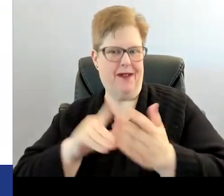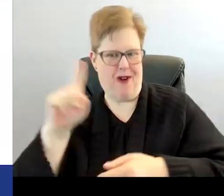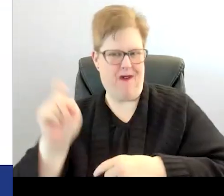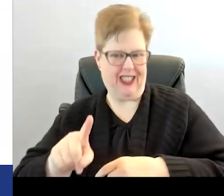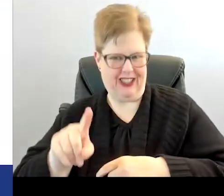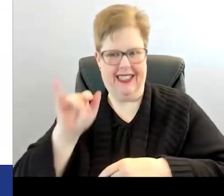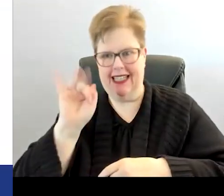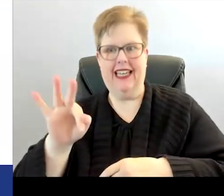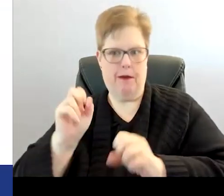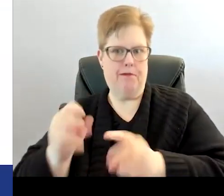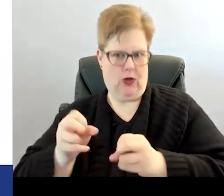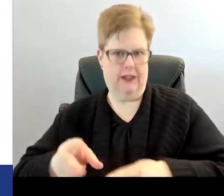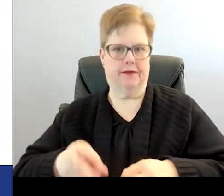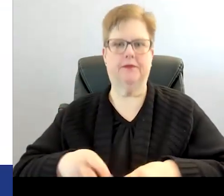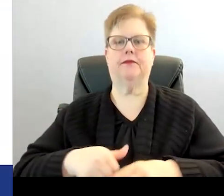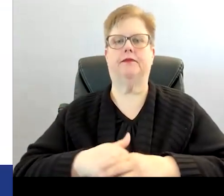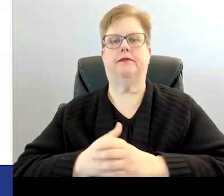questions if they get posted.